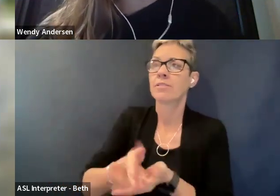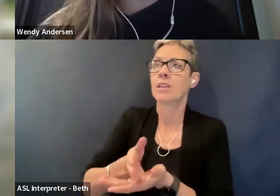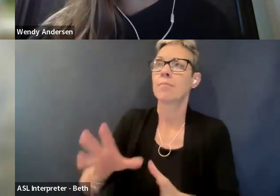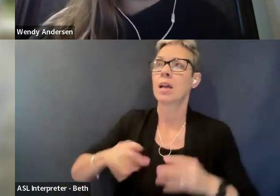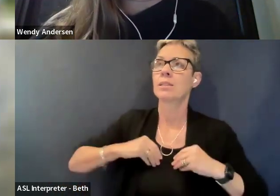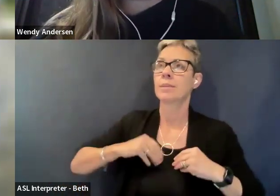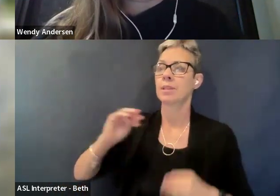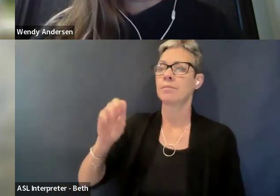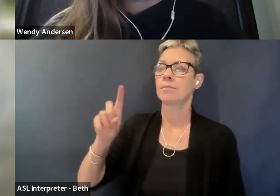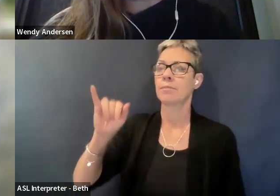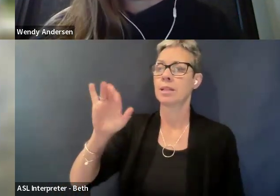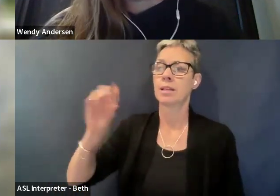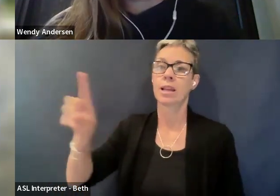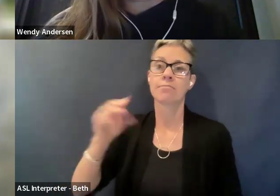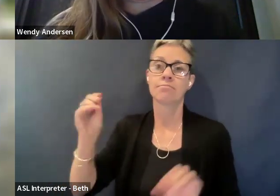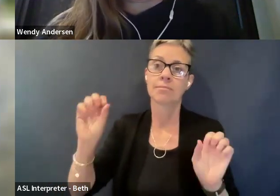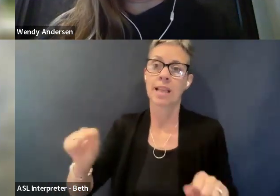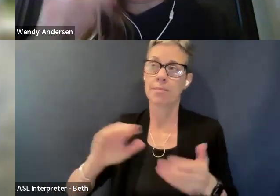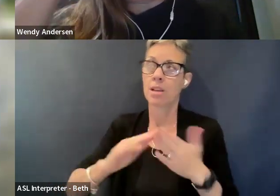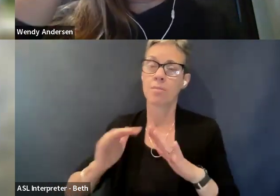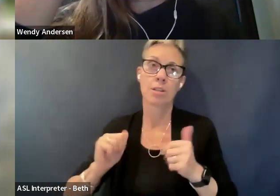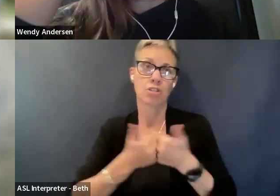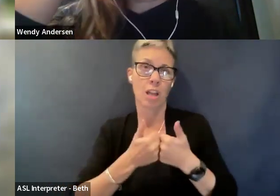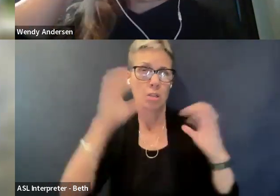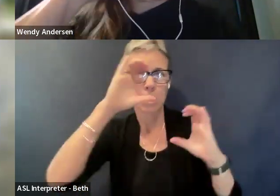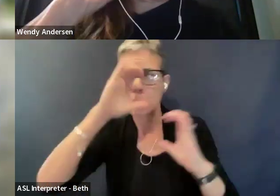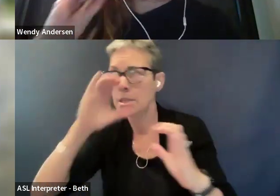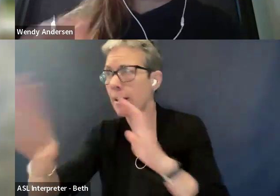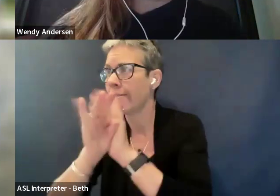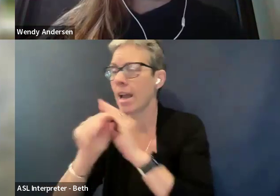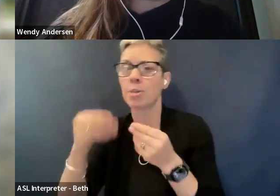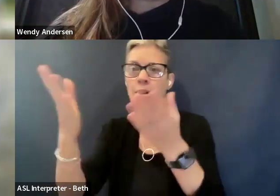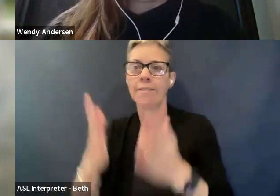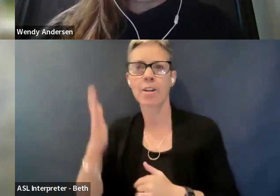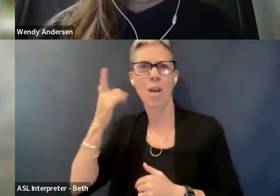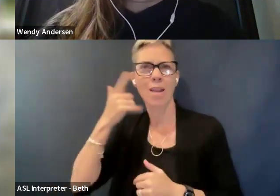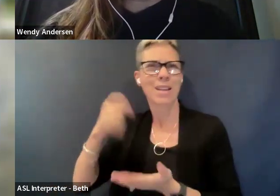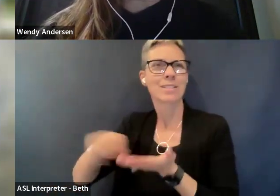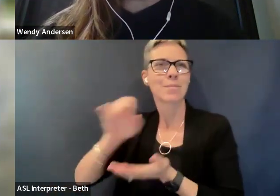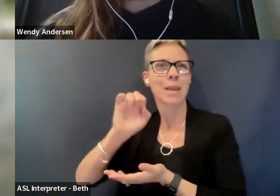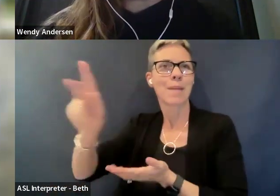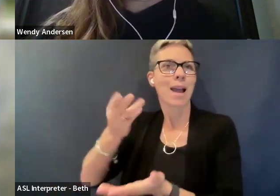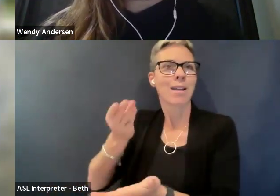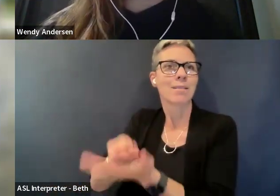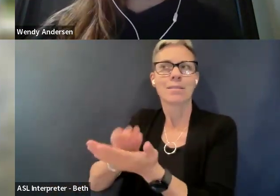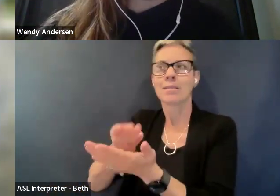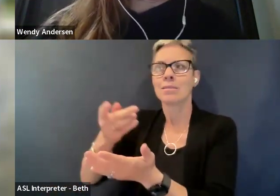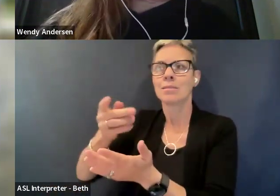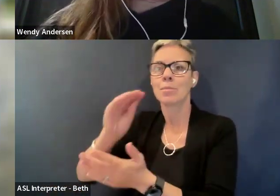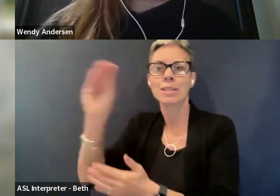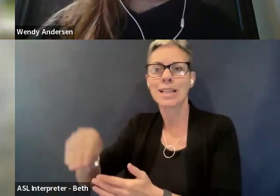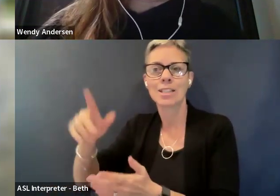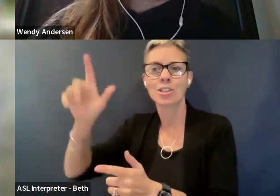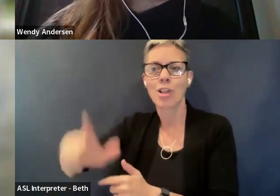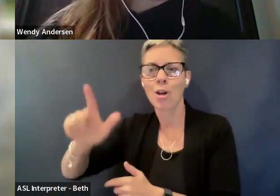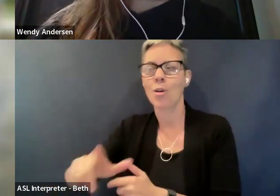very challenging to provide them or to find a provider because the reimbursement rates are too low and or they're just not